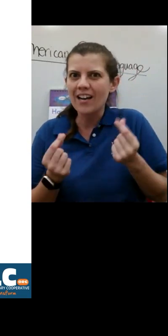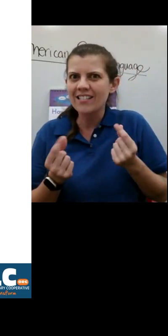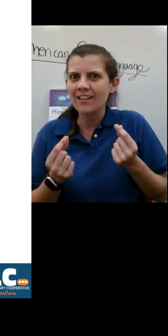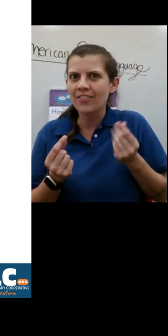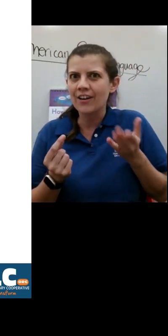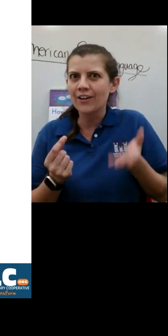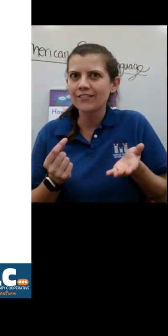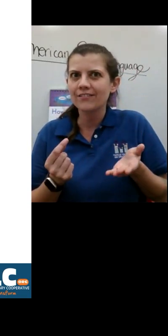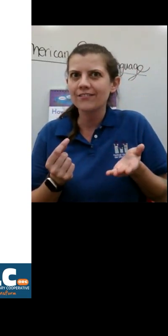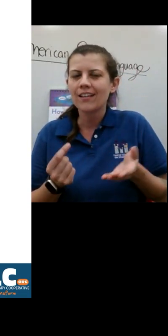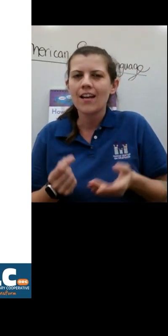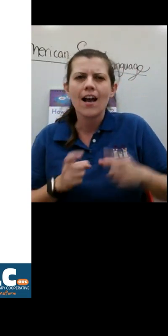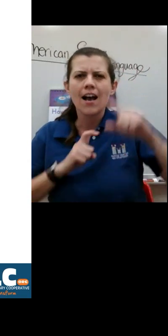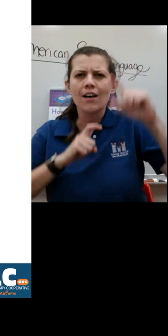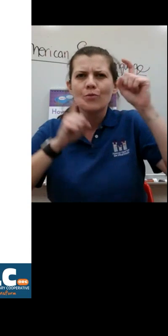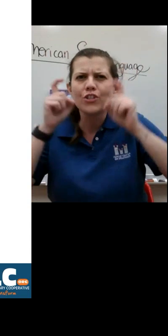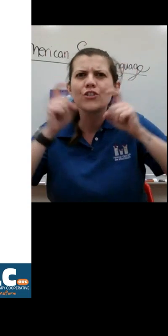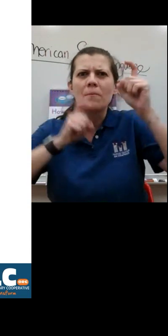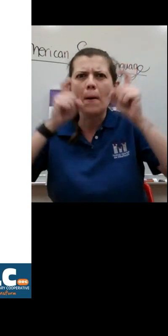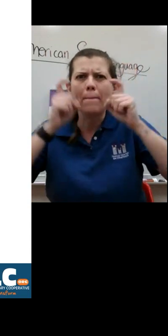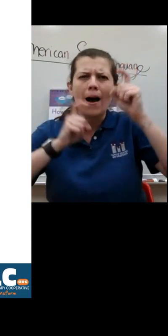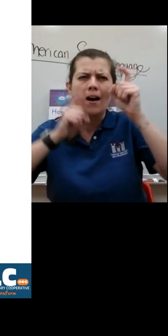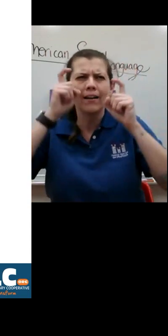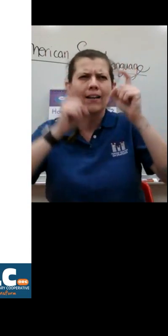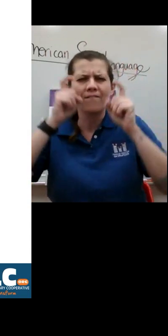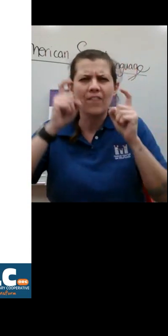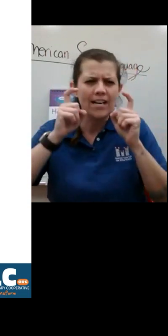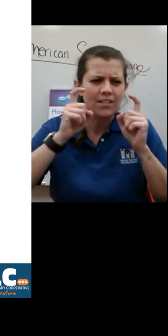Did you see what I did there? I was